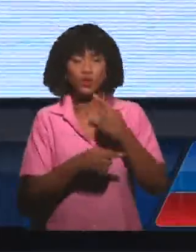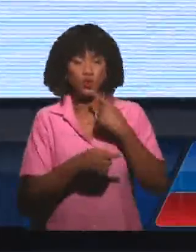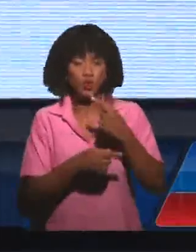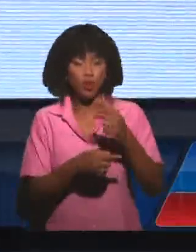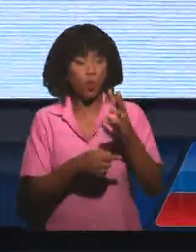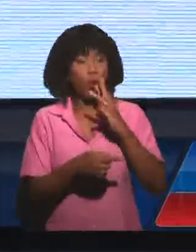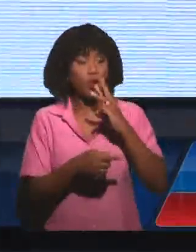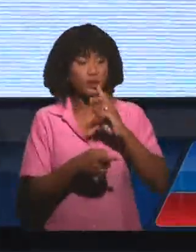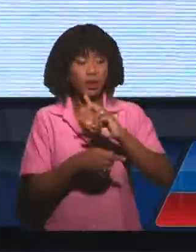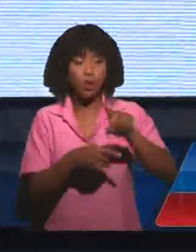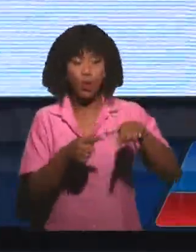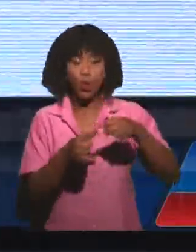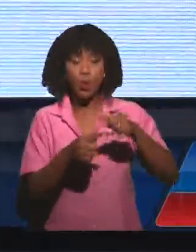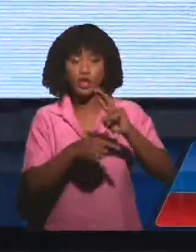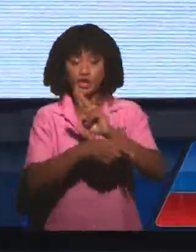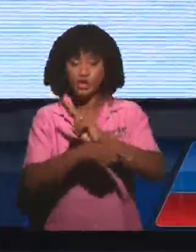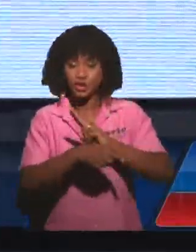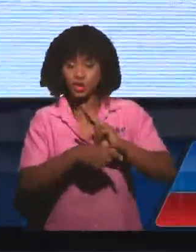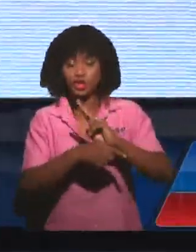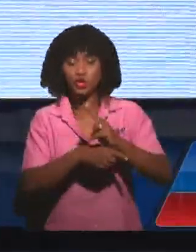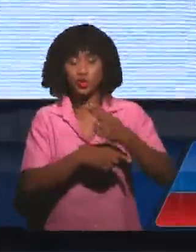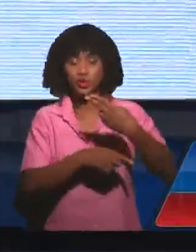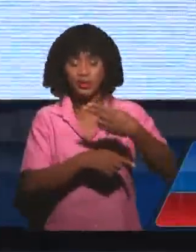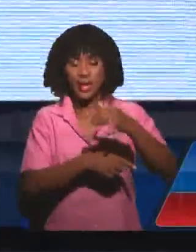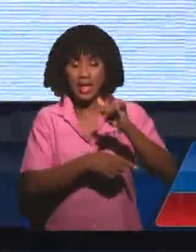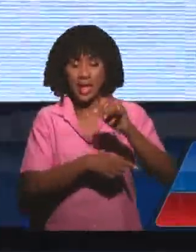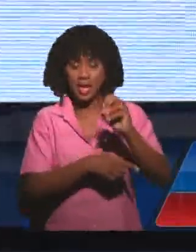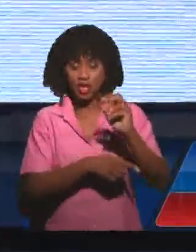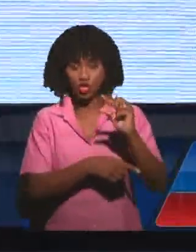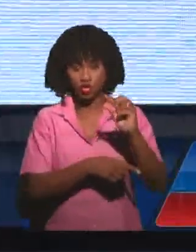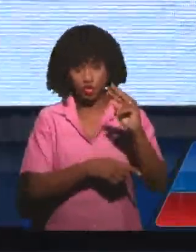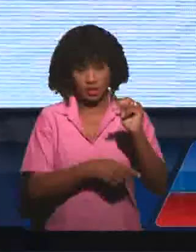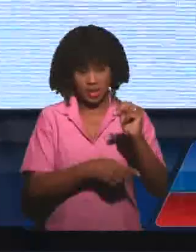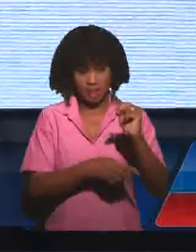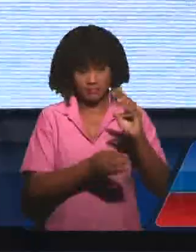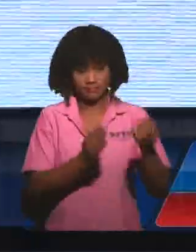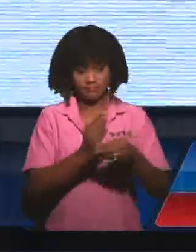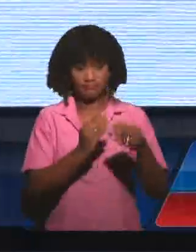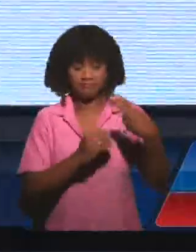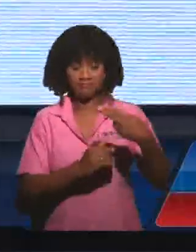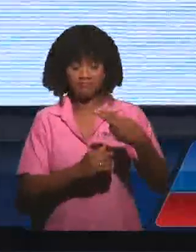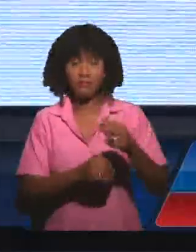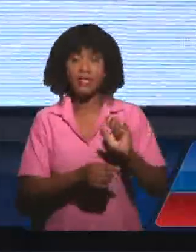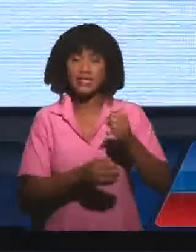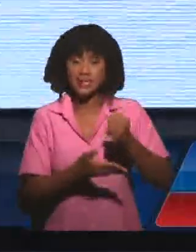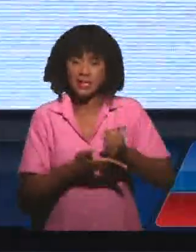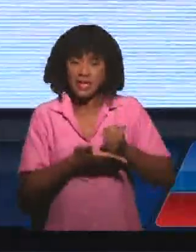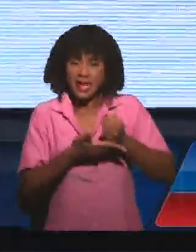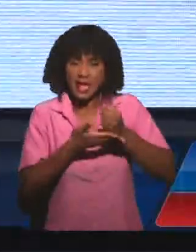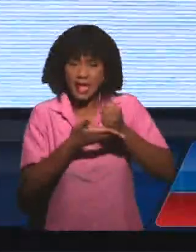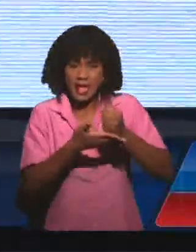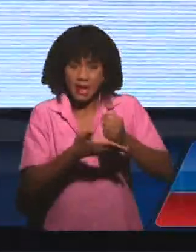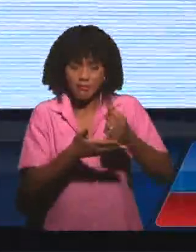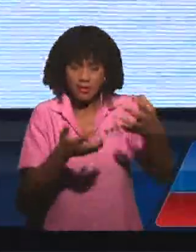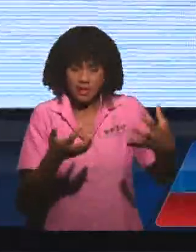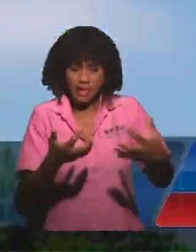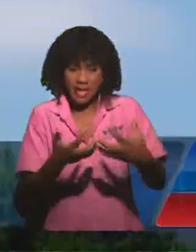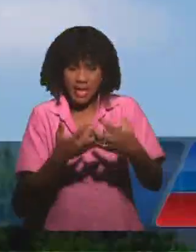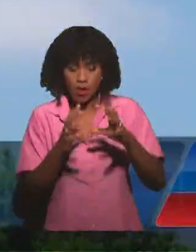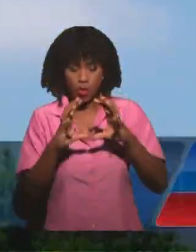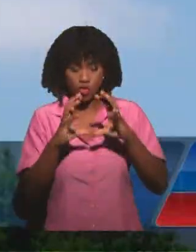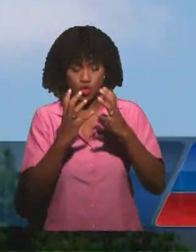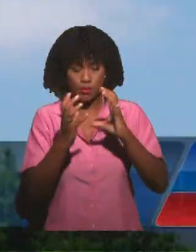water vapor, right? Which is water in the gaseous form. And this directly helps us align with the global climate